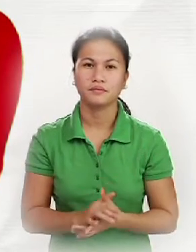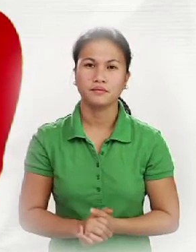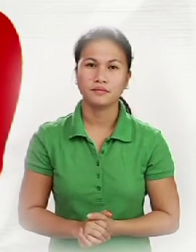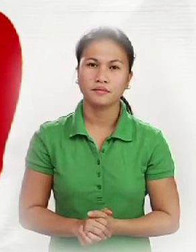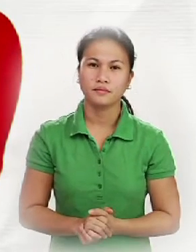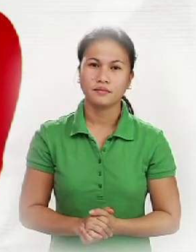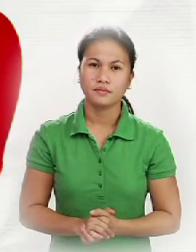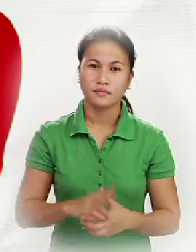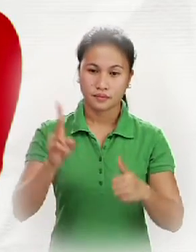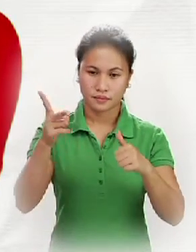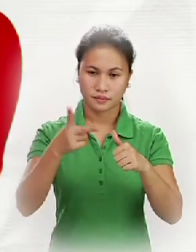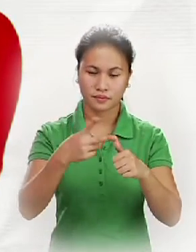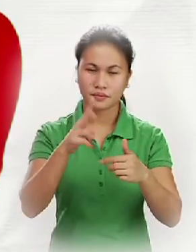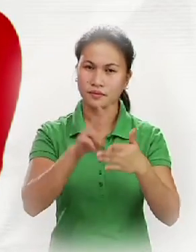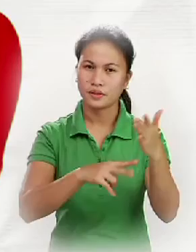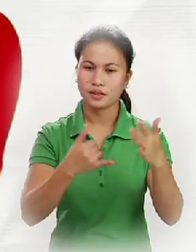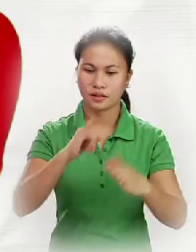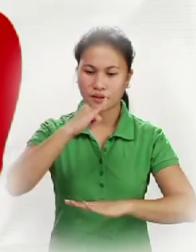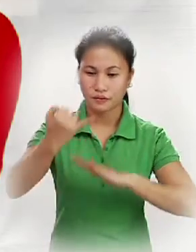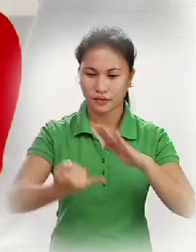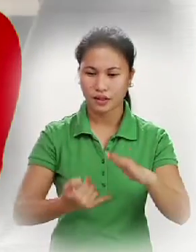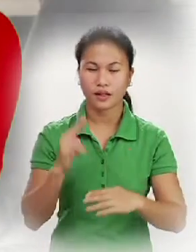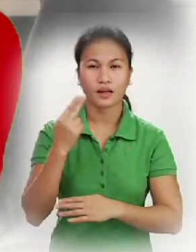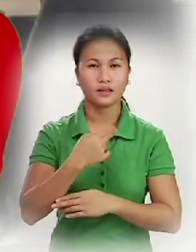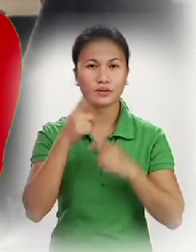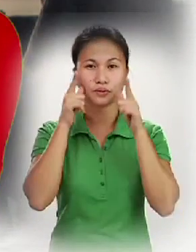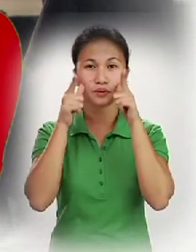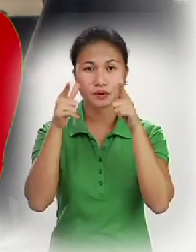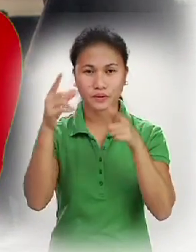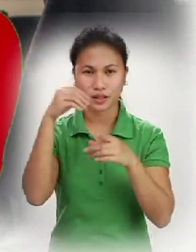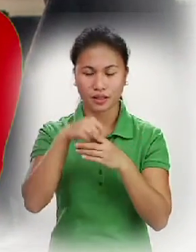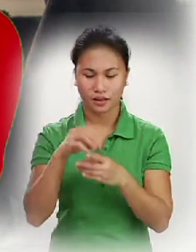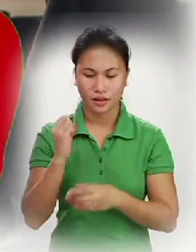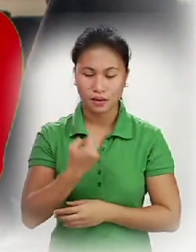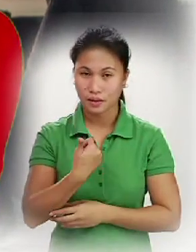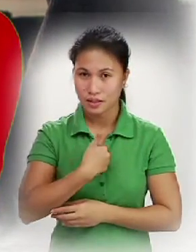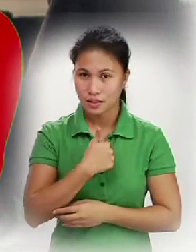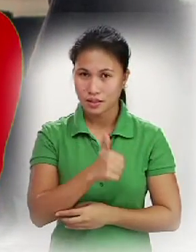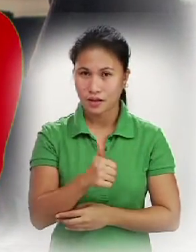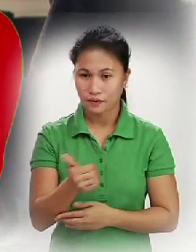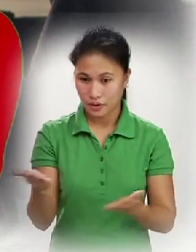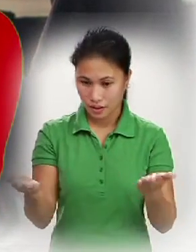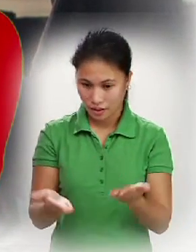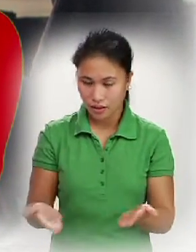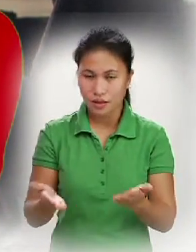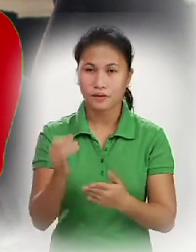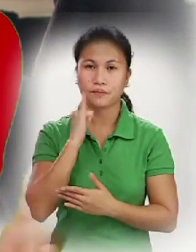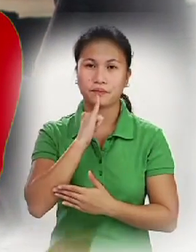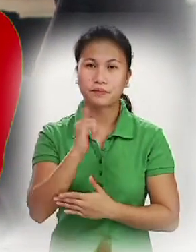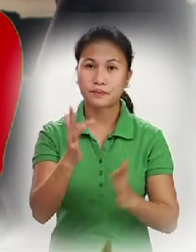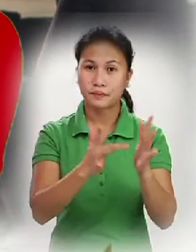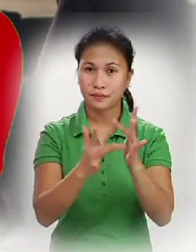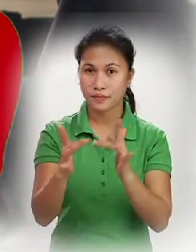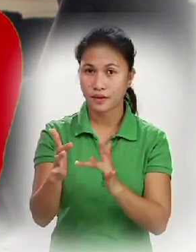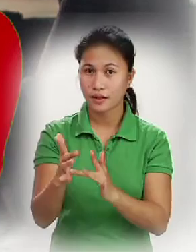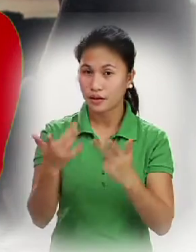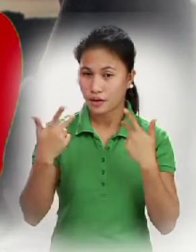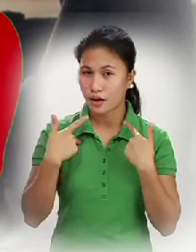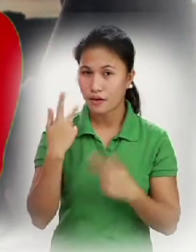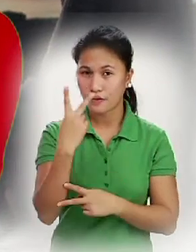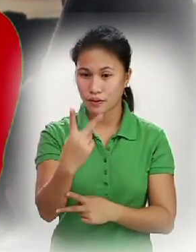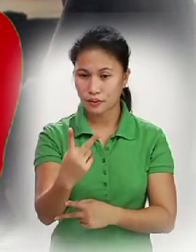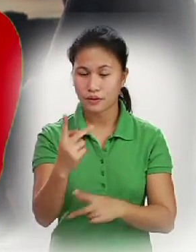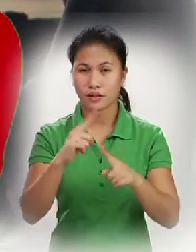So the second reading is inviting us to look into ourselves. Here is Jesus, and you have two